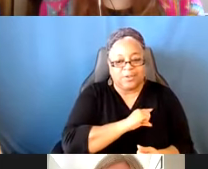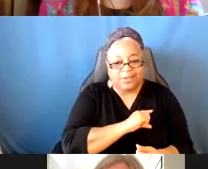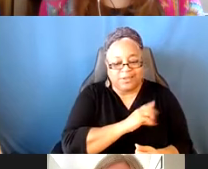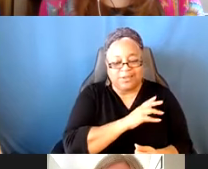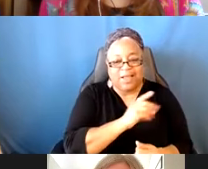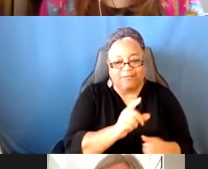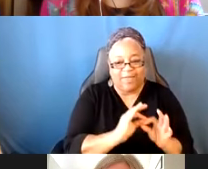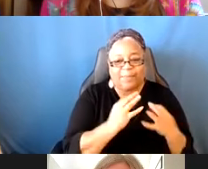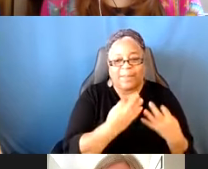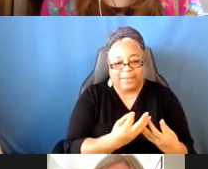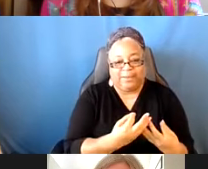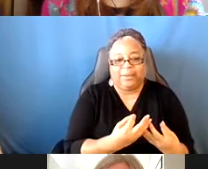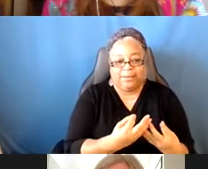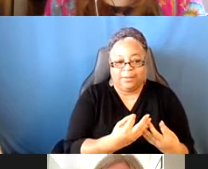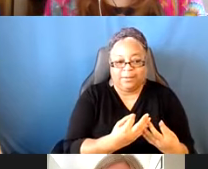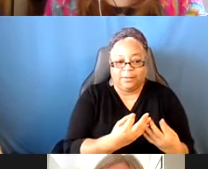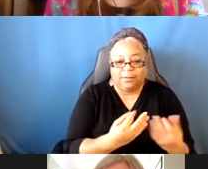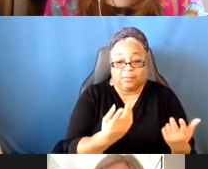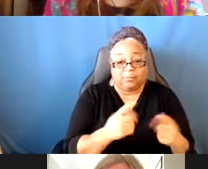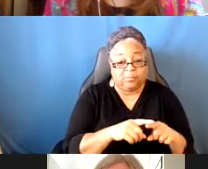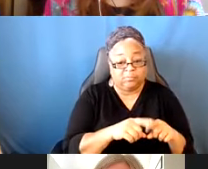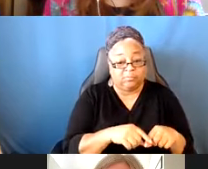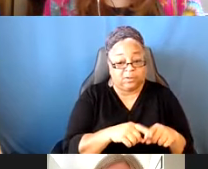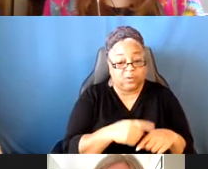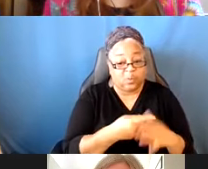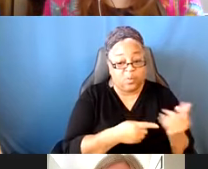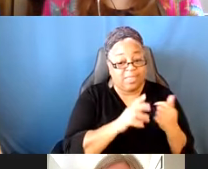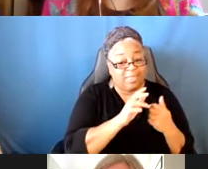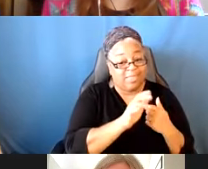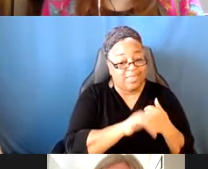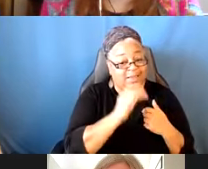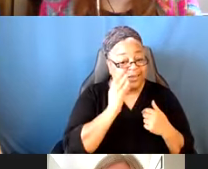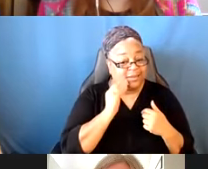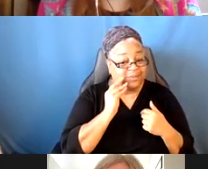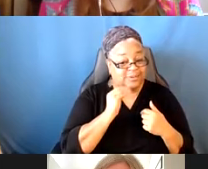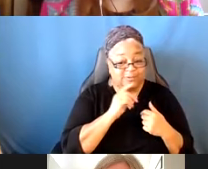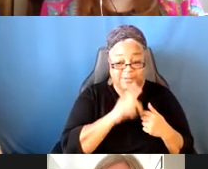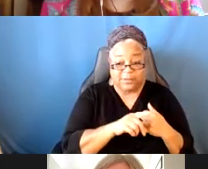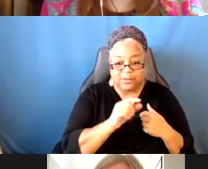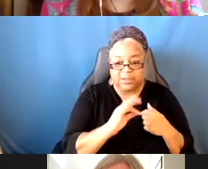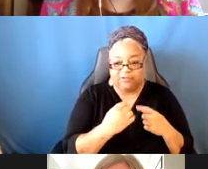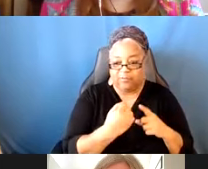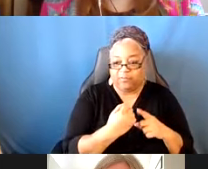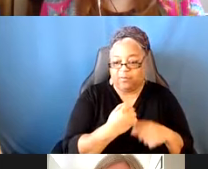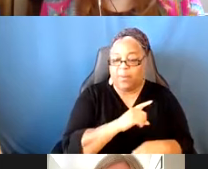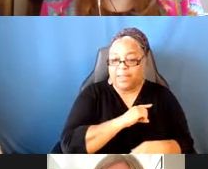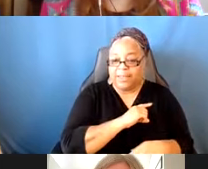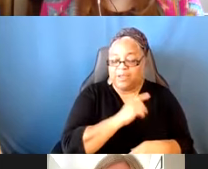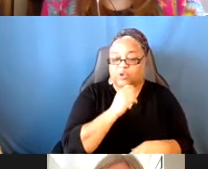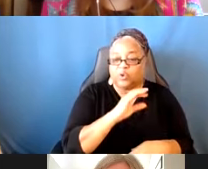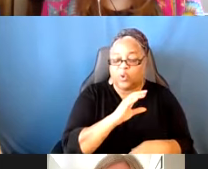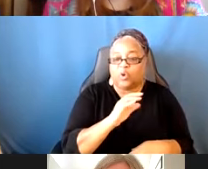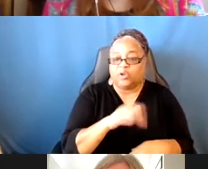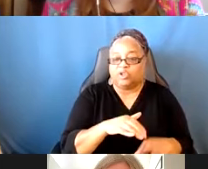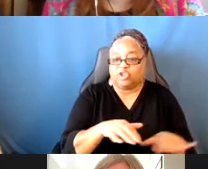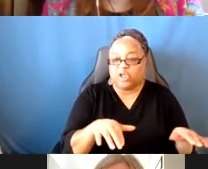point, because depending on what that experience is, if police or child protection was involved,